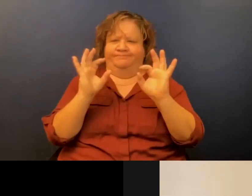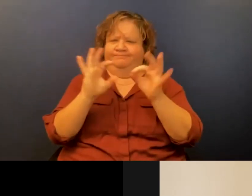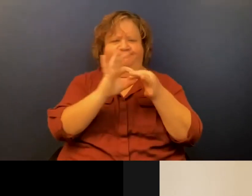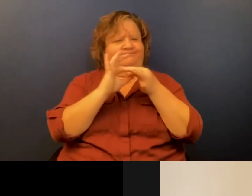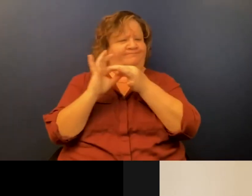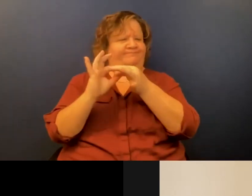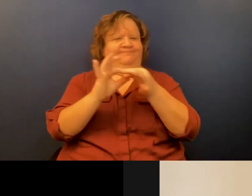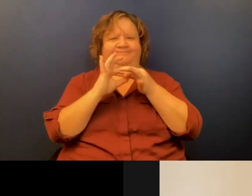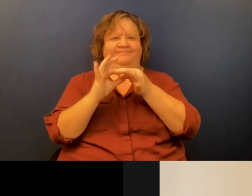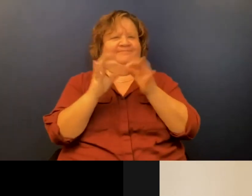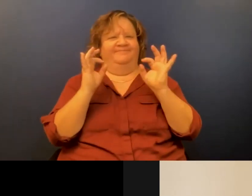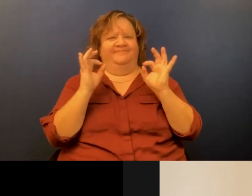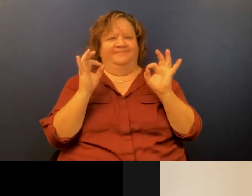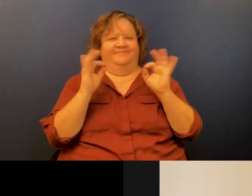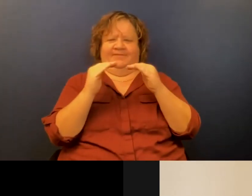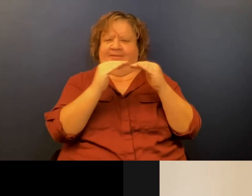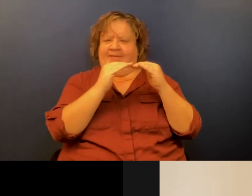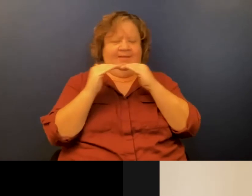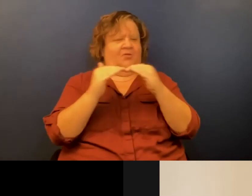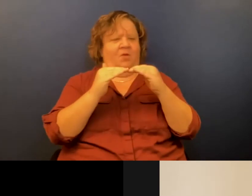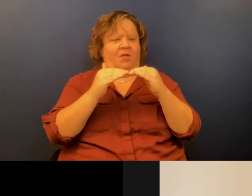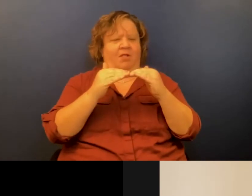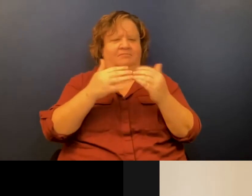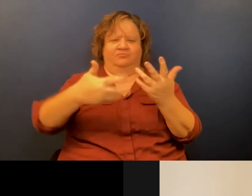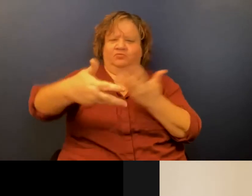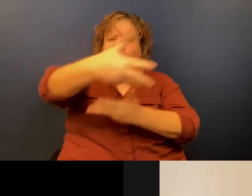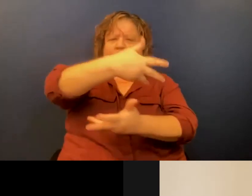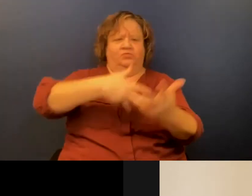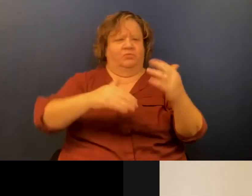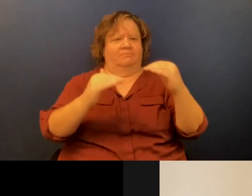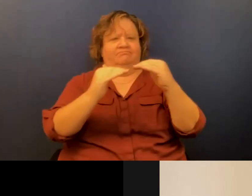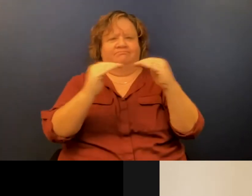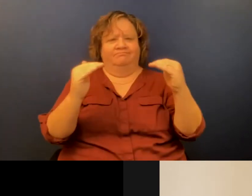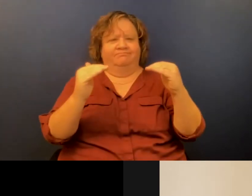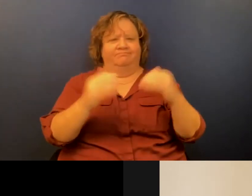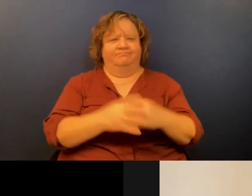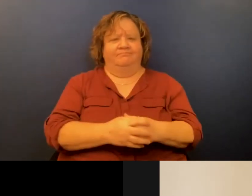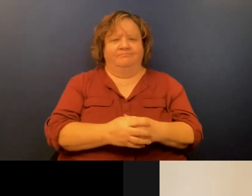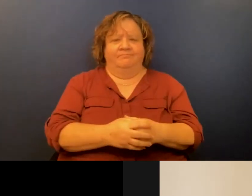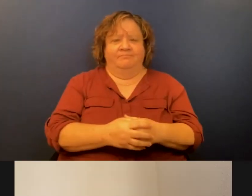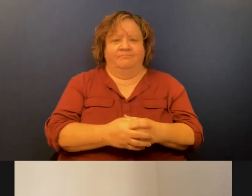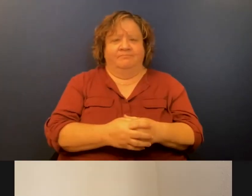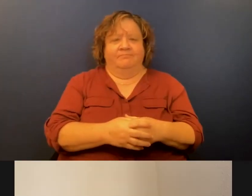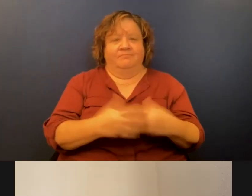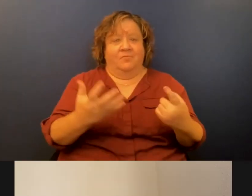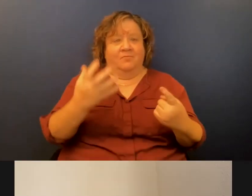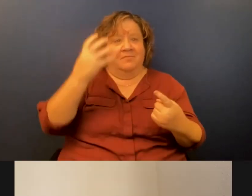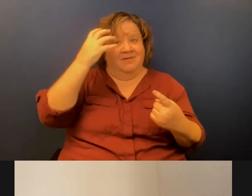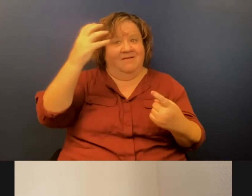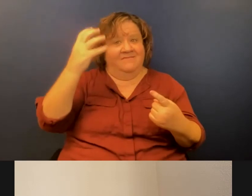create these spaces for the young people with disabilities. And